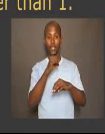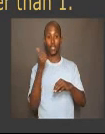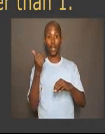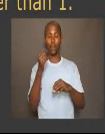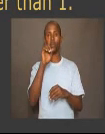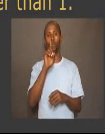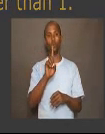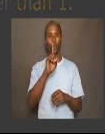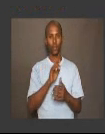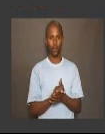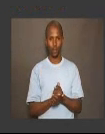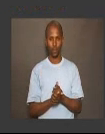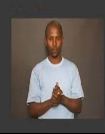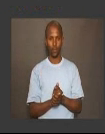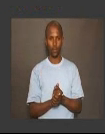than 1.